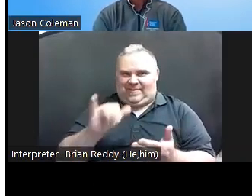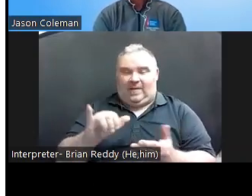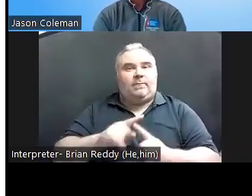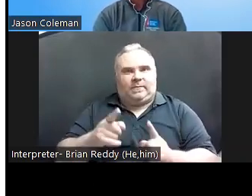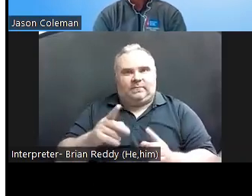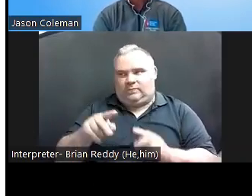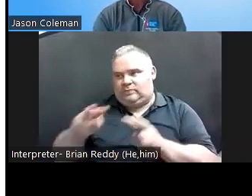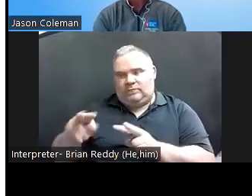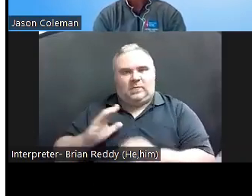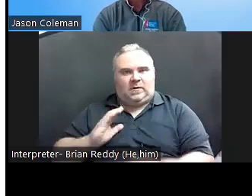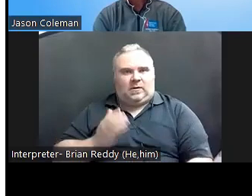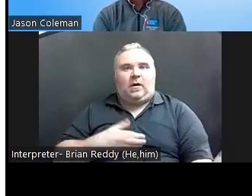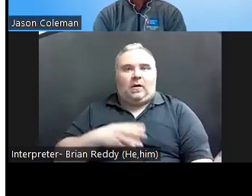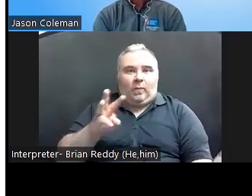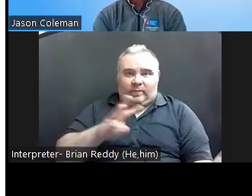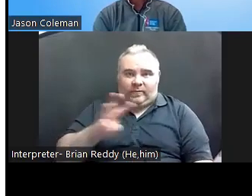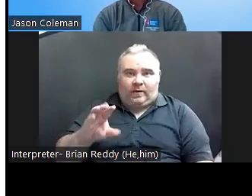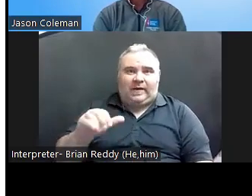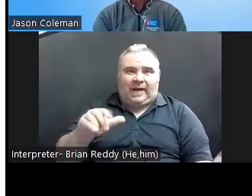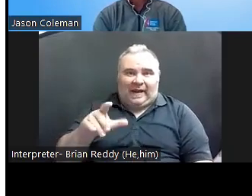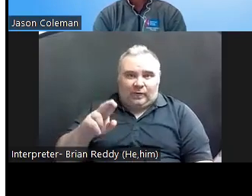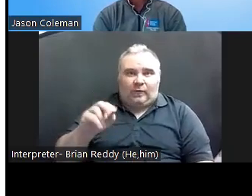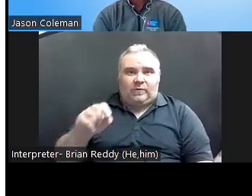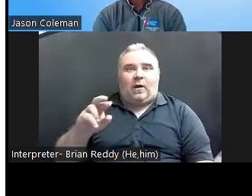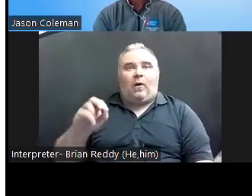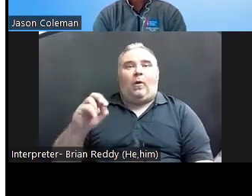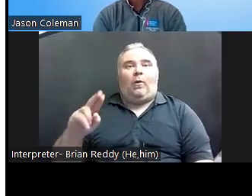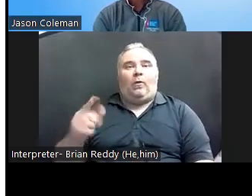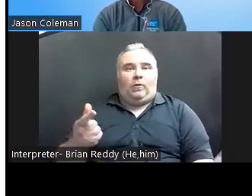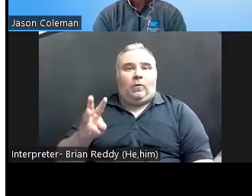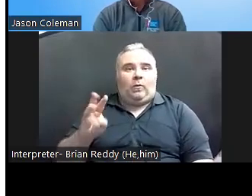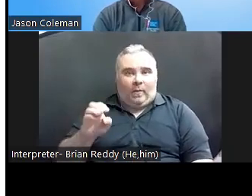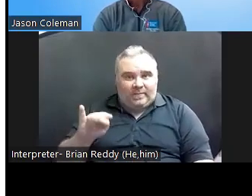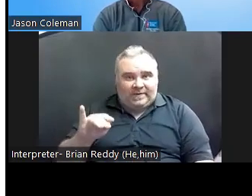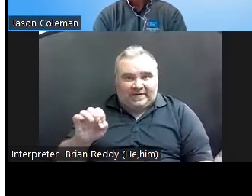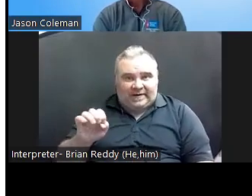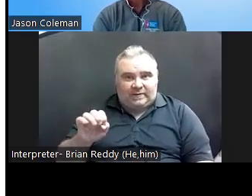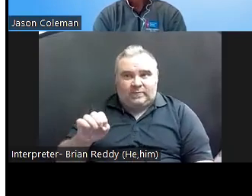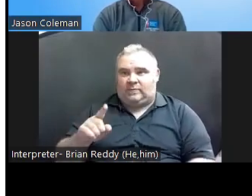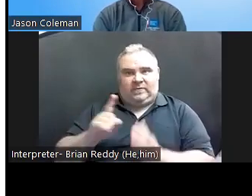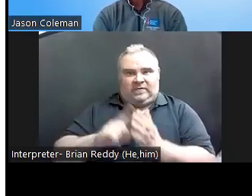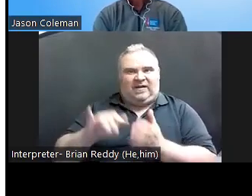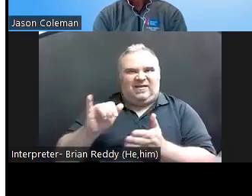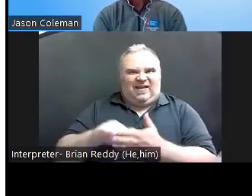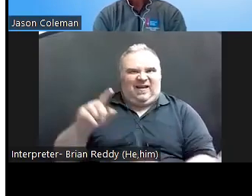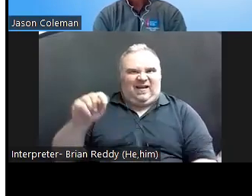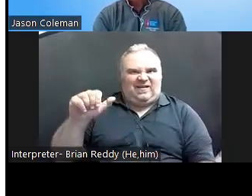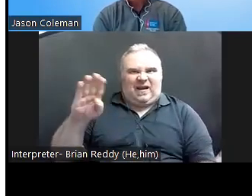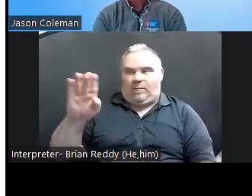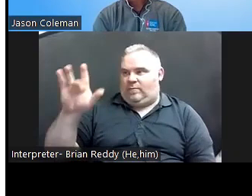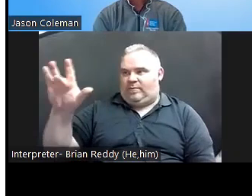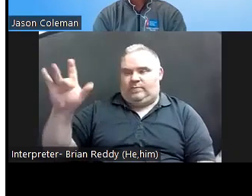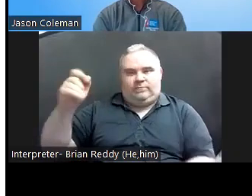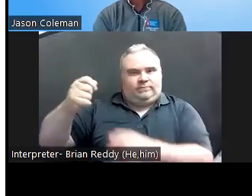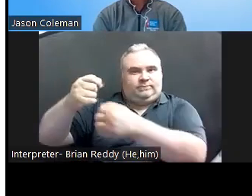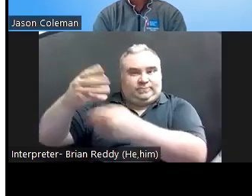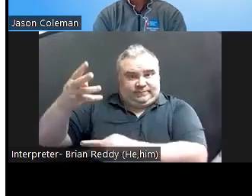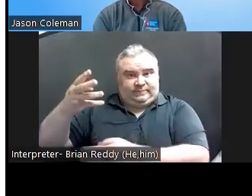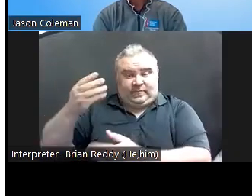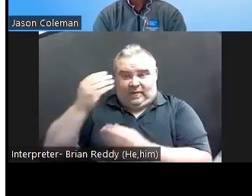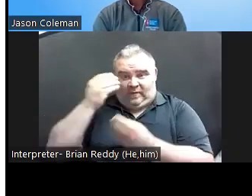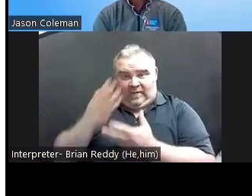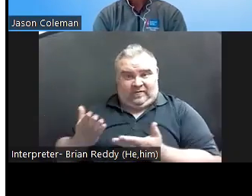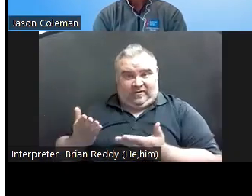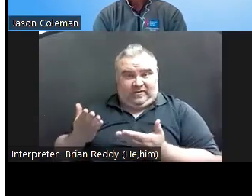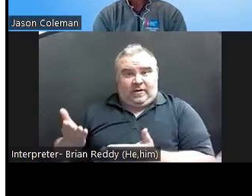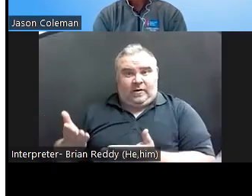our cancer.org website and view the survivorship tab, because the information there